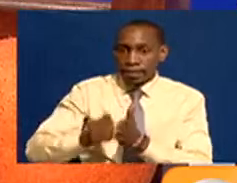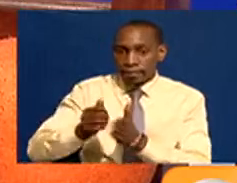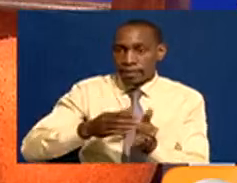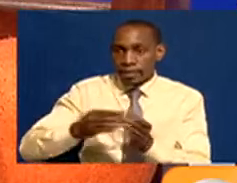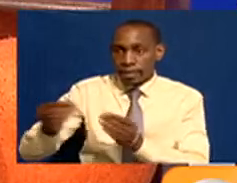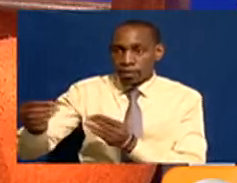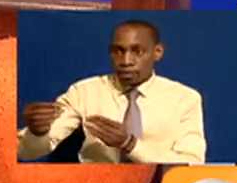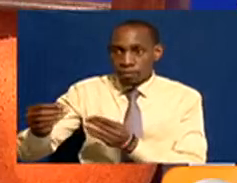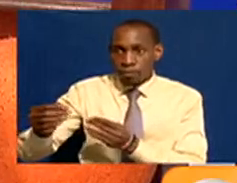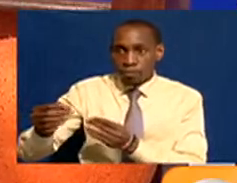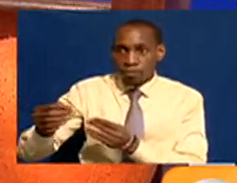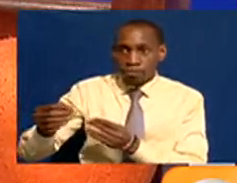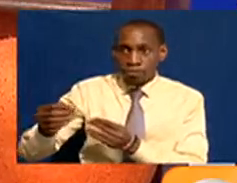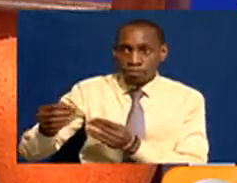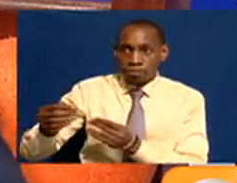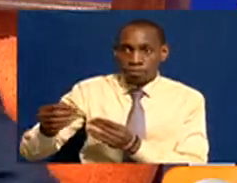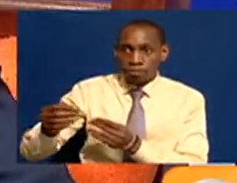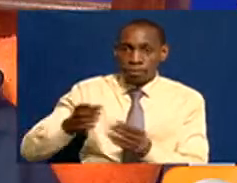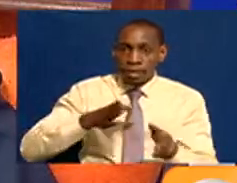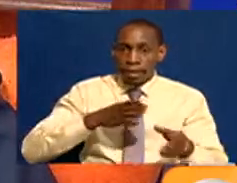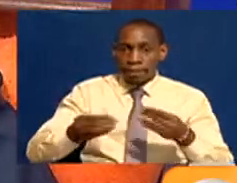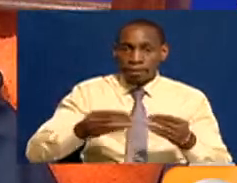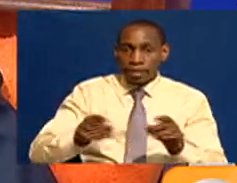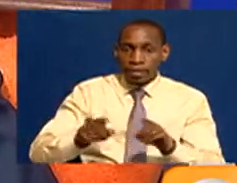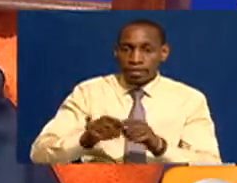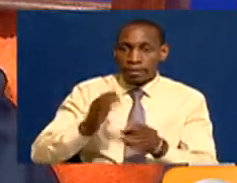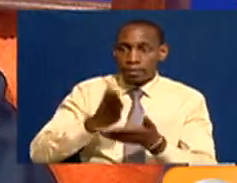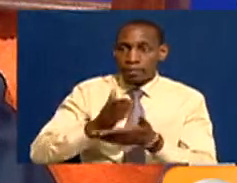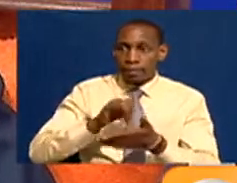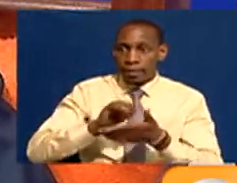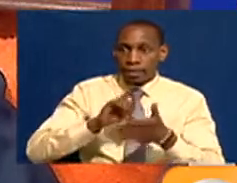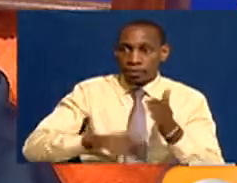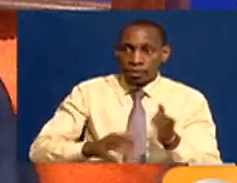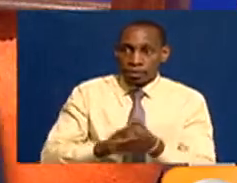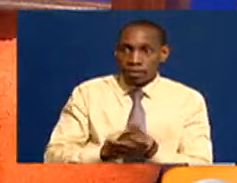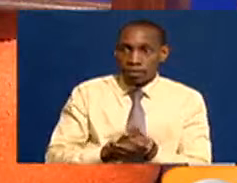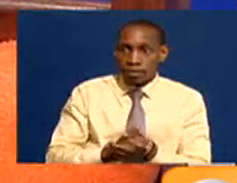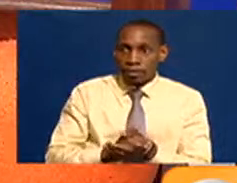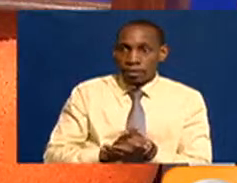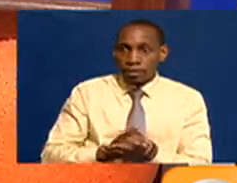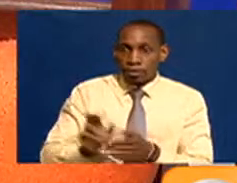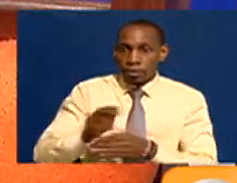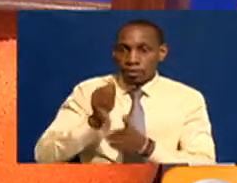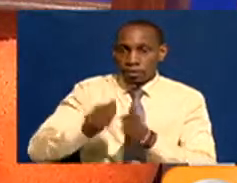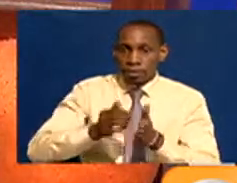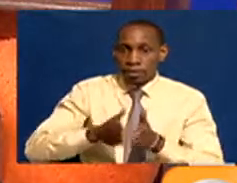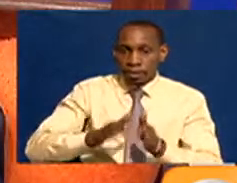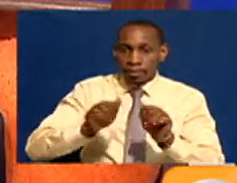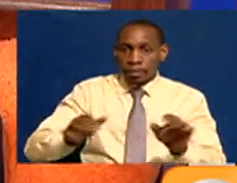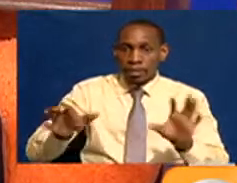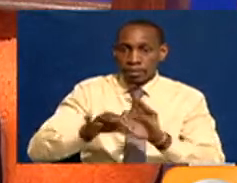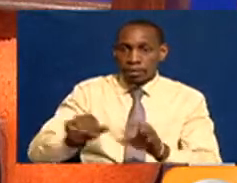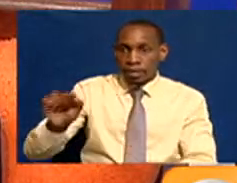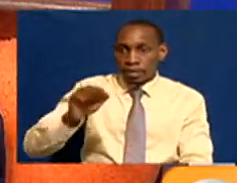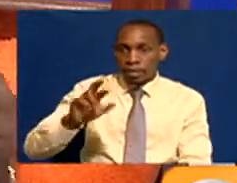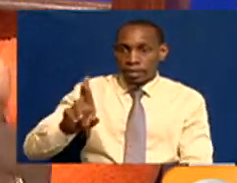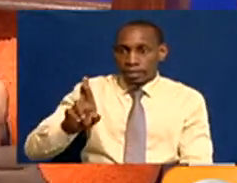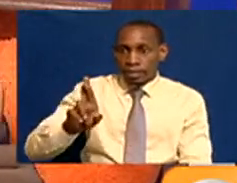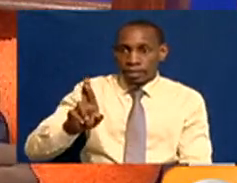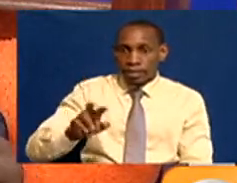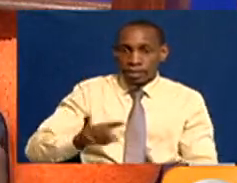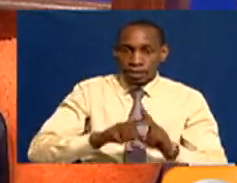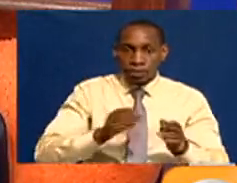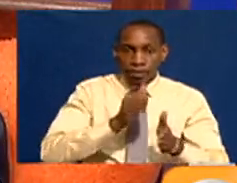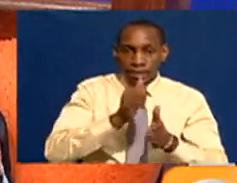the way to Busia. We must make sure that using the meter gauge railway, we can connect the SGR from